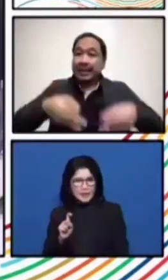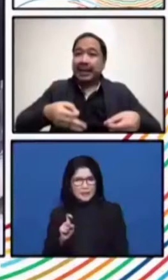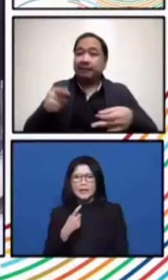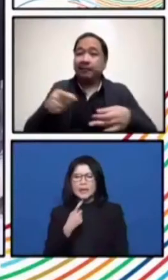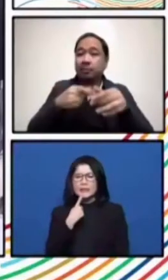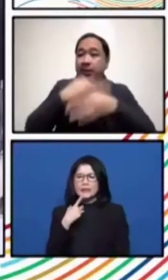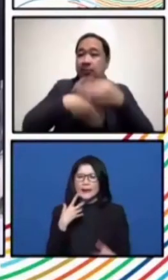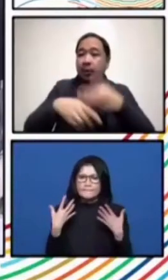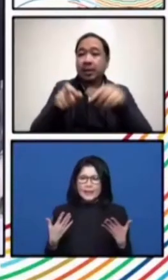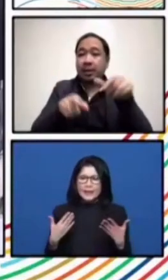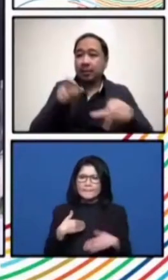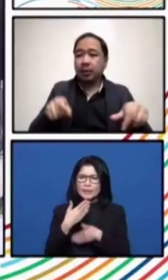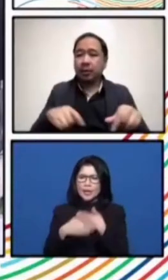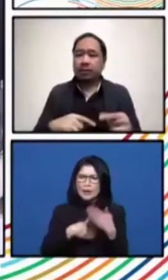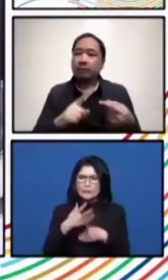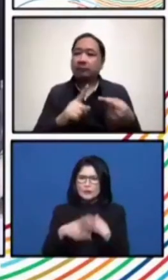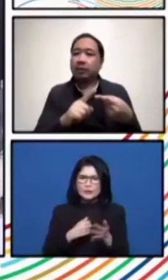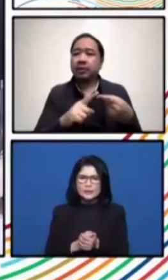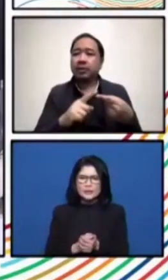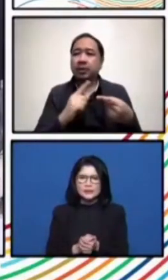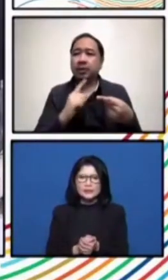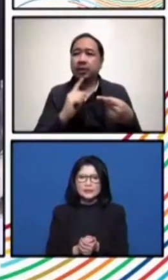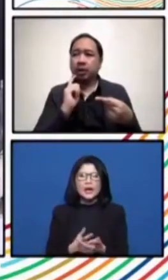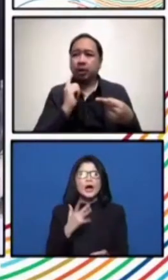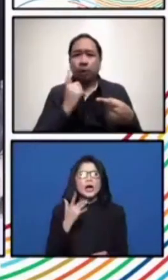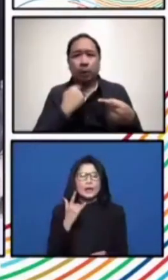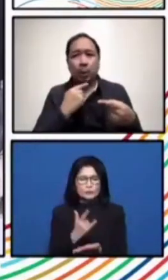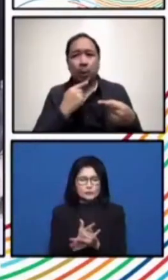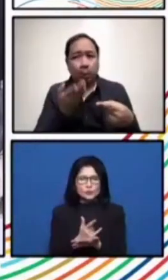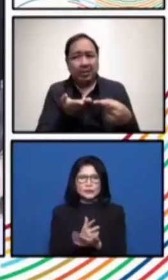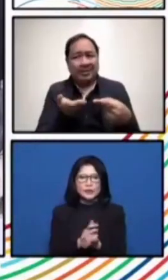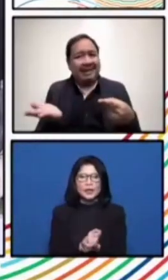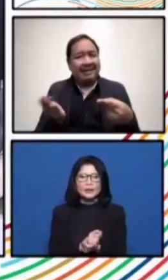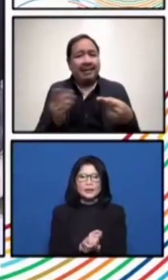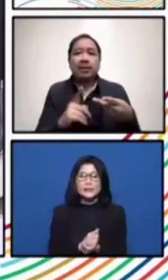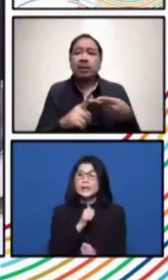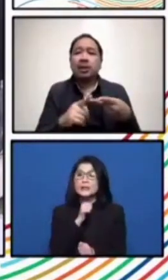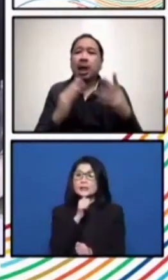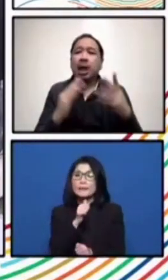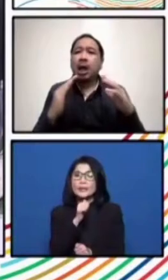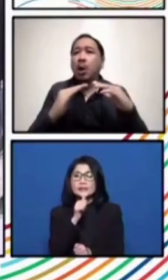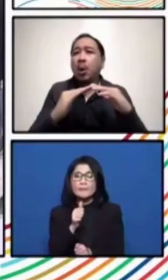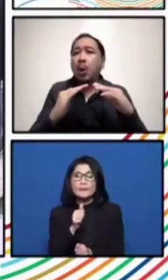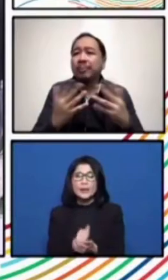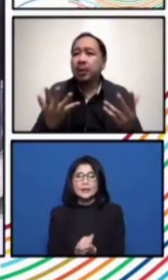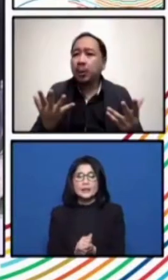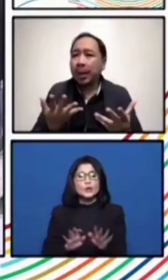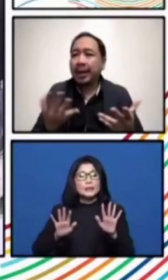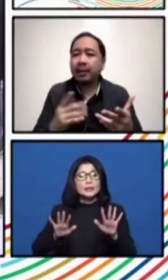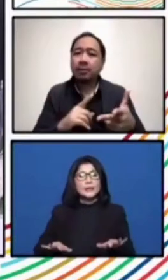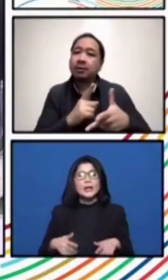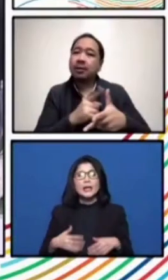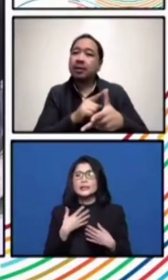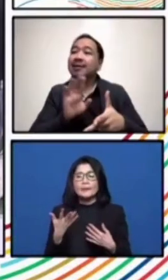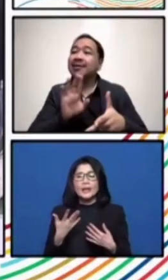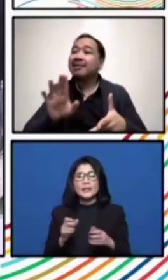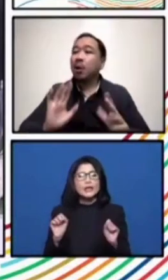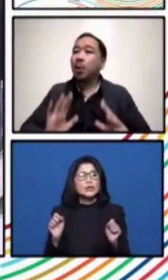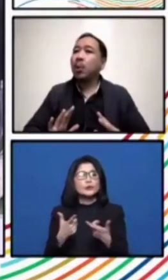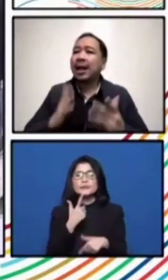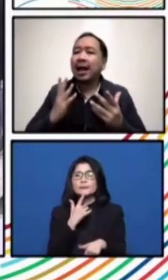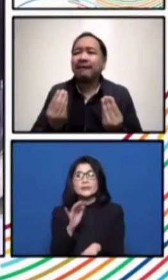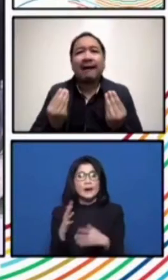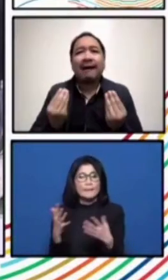who are they where do they live and what is their life like it's a takeaway I will take from